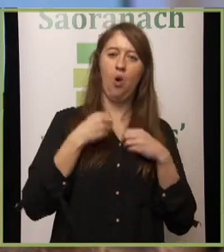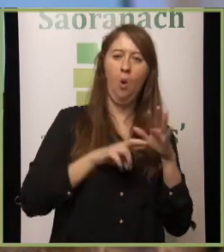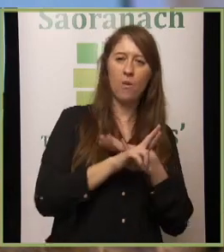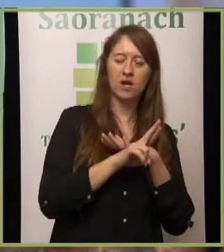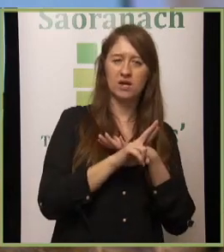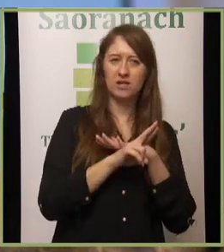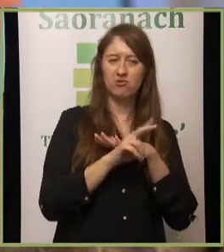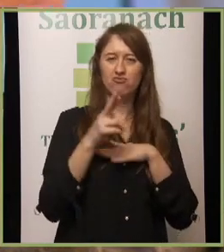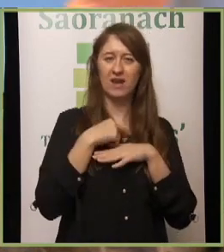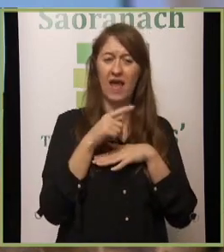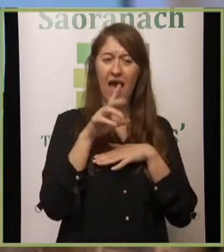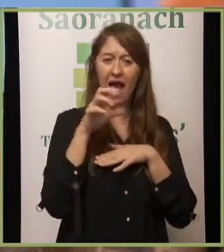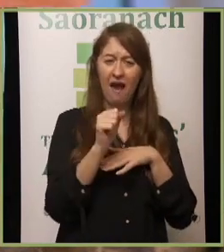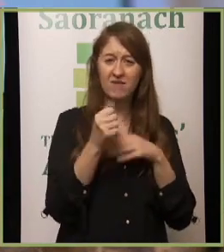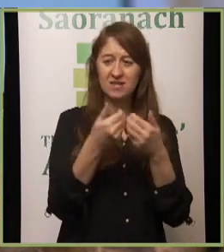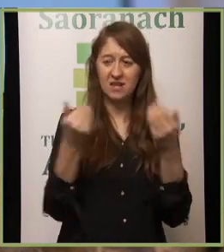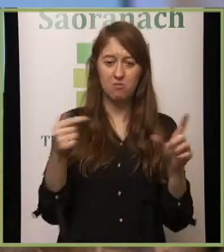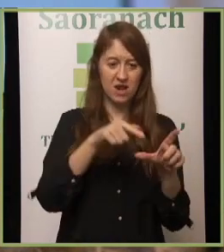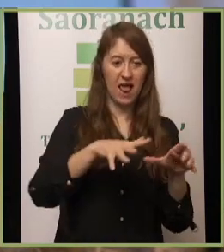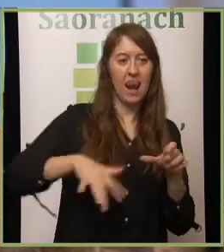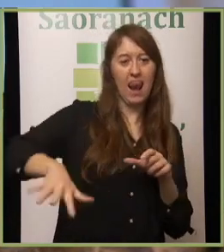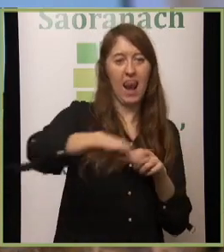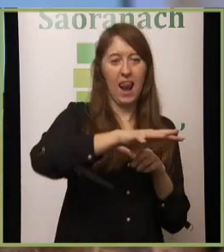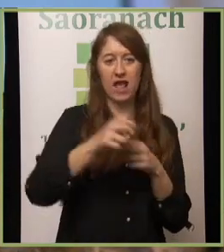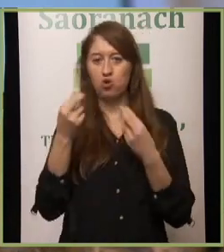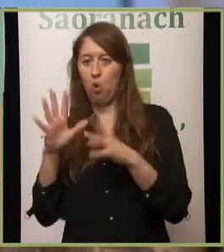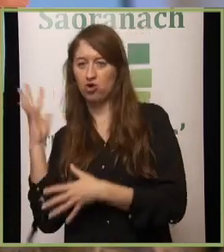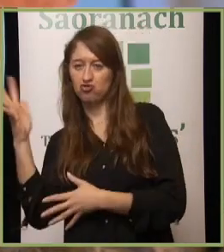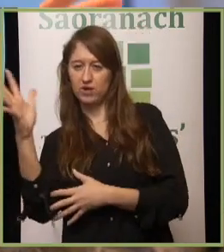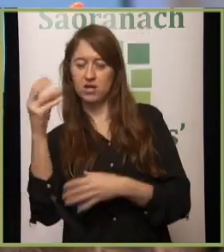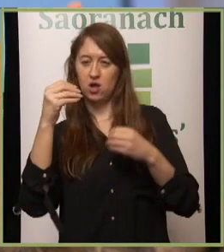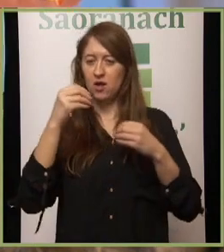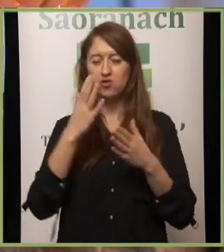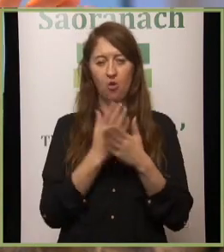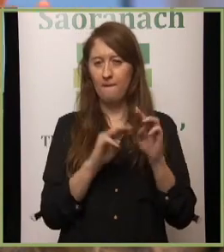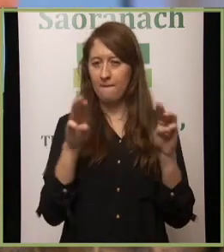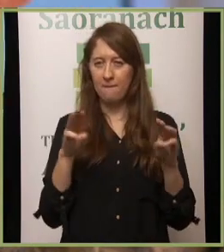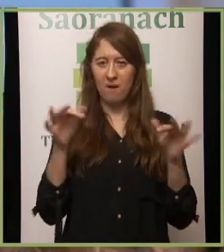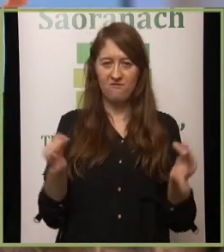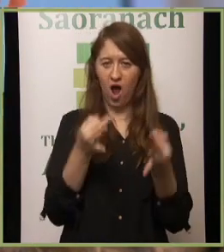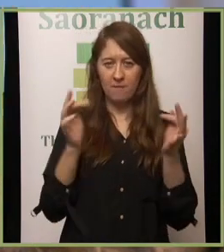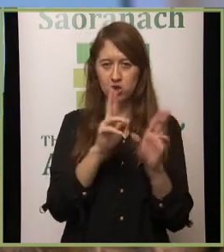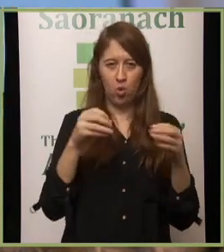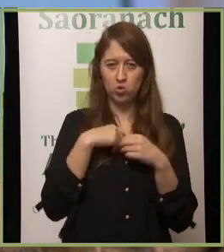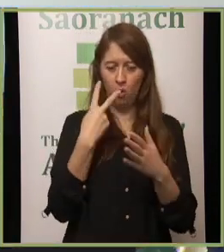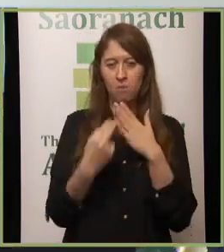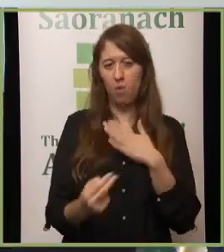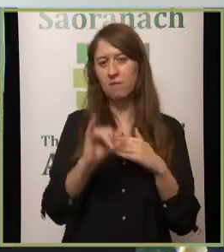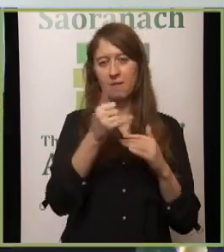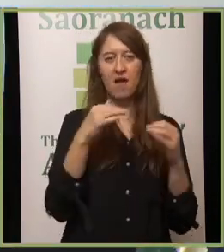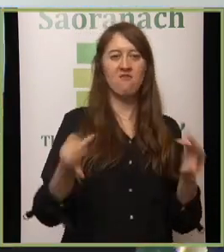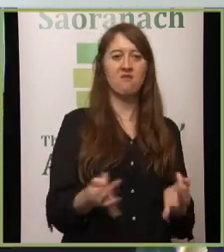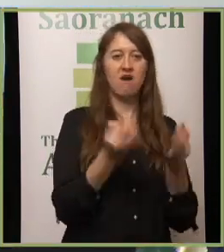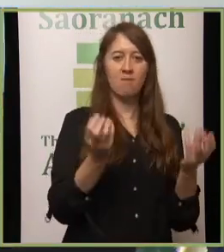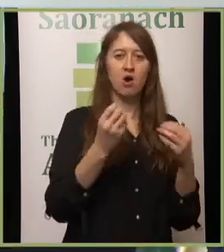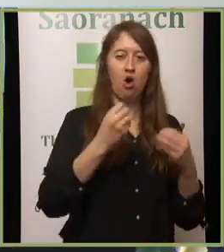trees, because some farmers will have the land, but the forestry own the trees, so the ownership gets messy in that regard. And that's